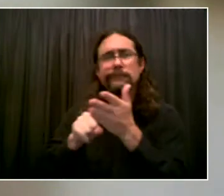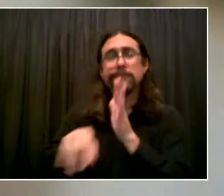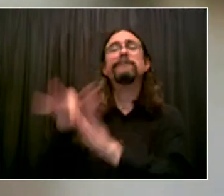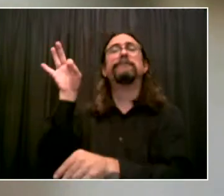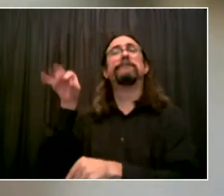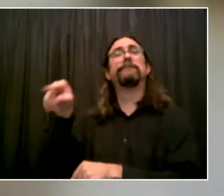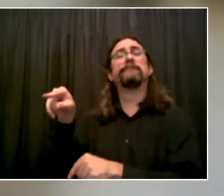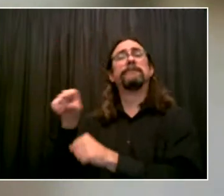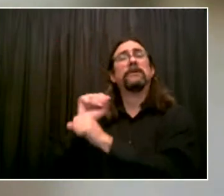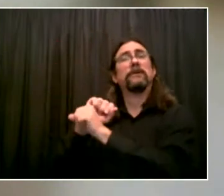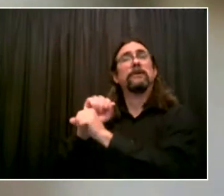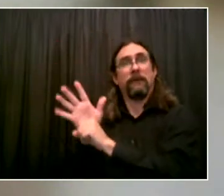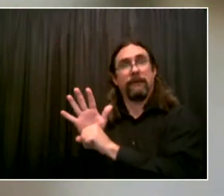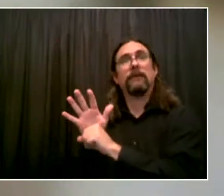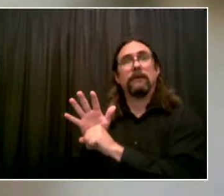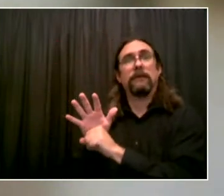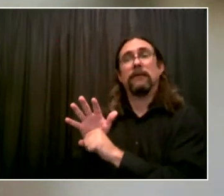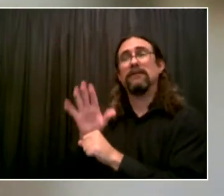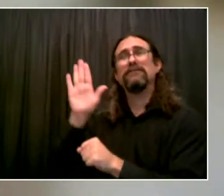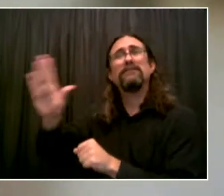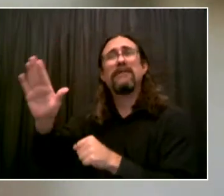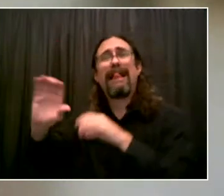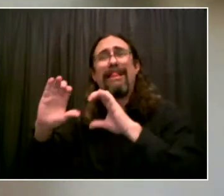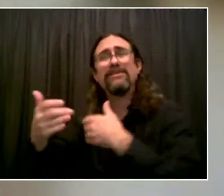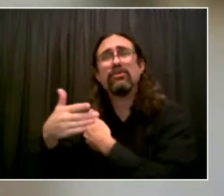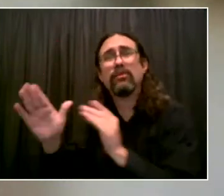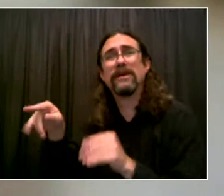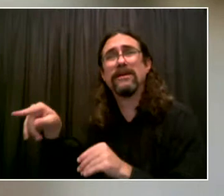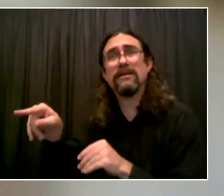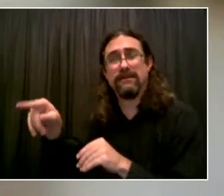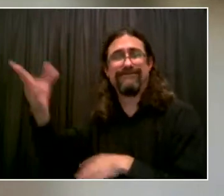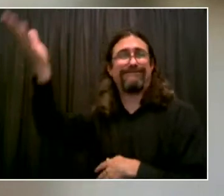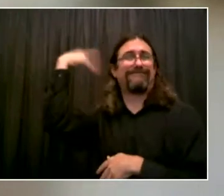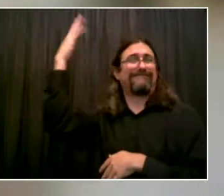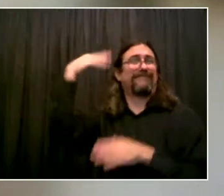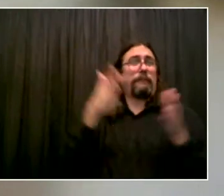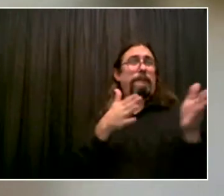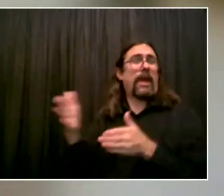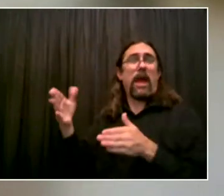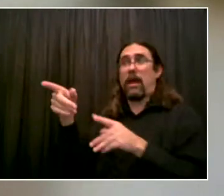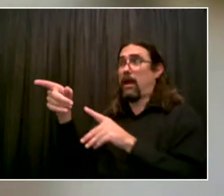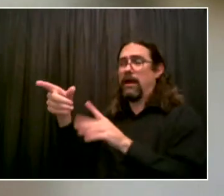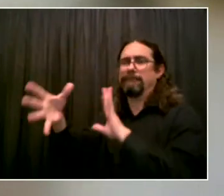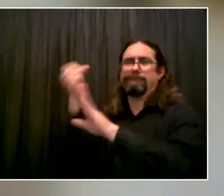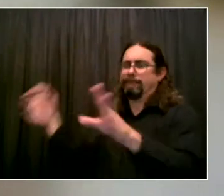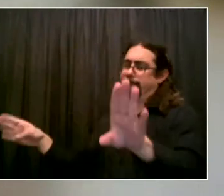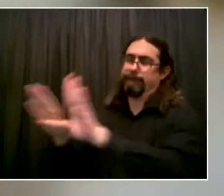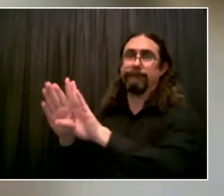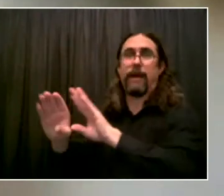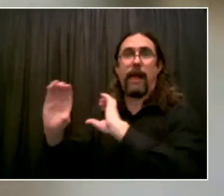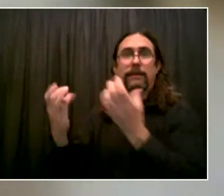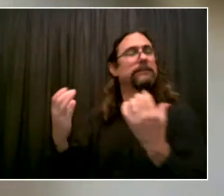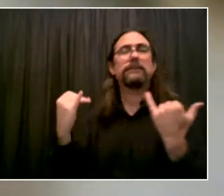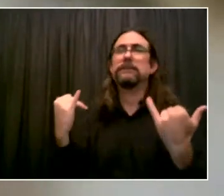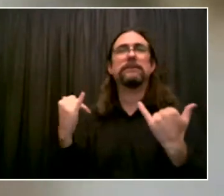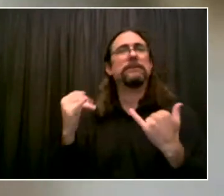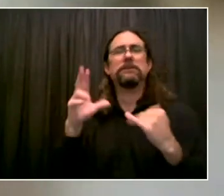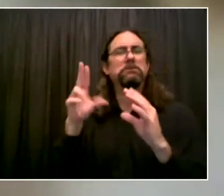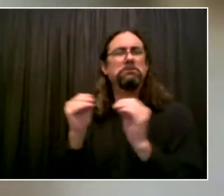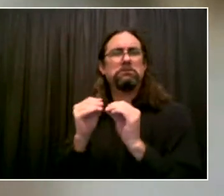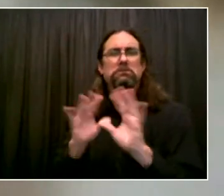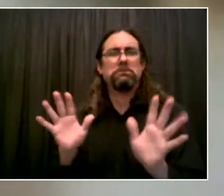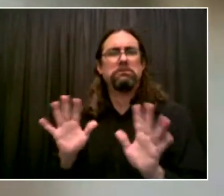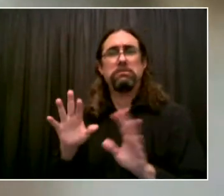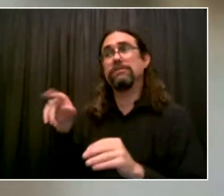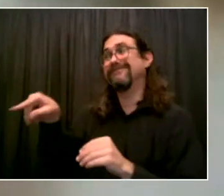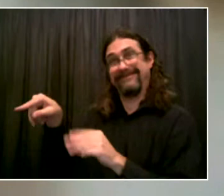27th, the date that the DOE vaccine mandate goes into effect, which will be an additional layer of protection for our babies. Which reminds